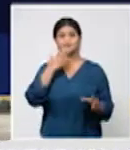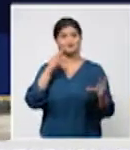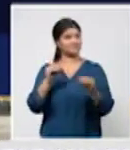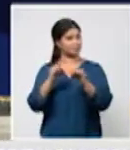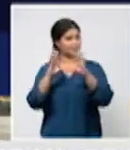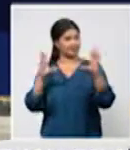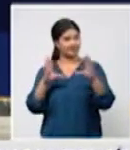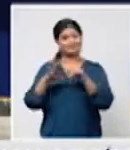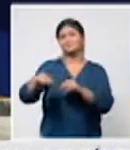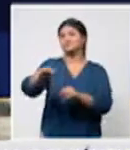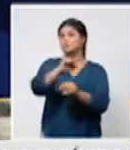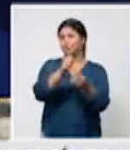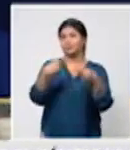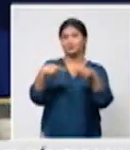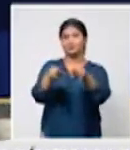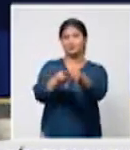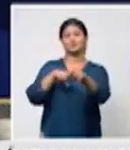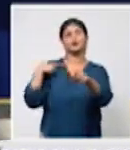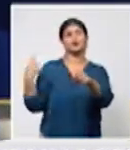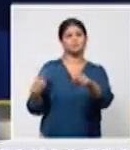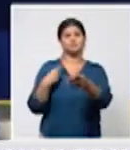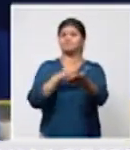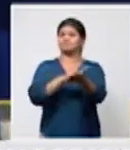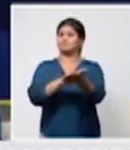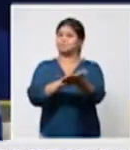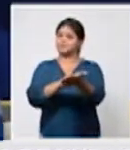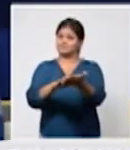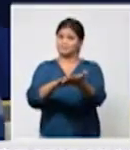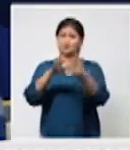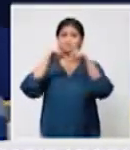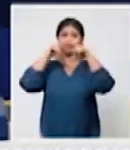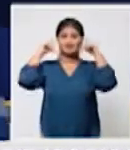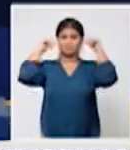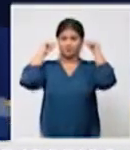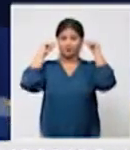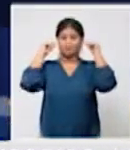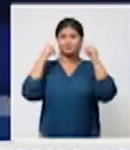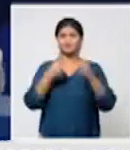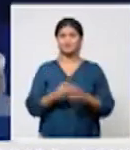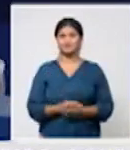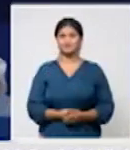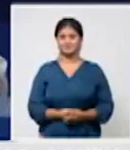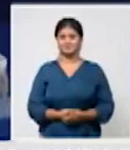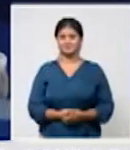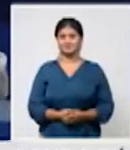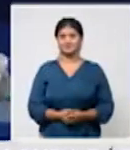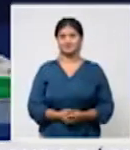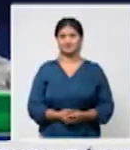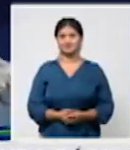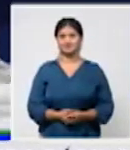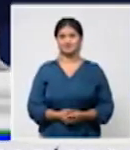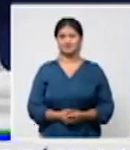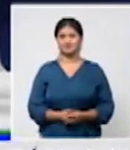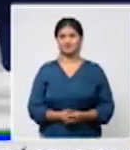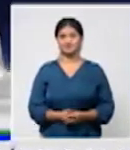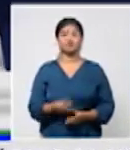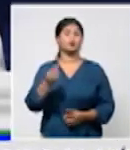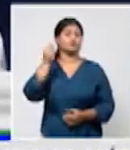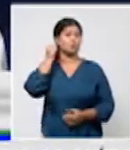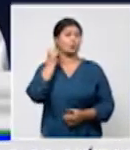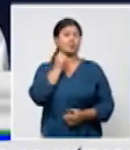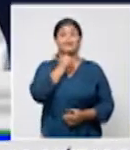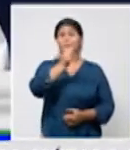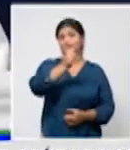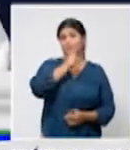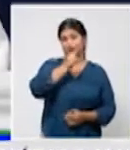Good morning to all of you, to all those who make these daily broadcasts possible, and to Gisela.